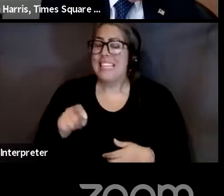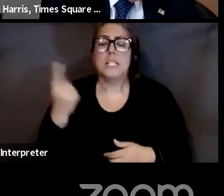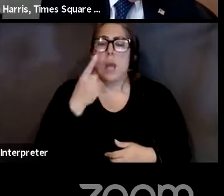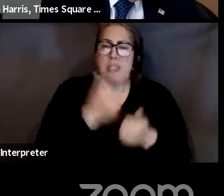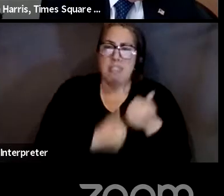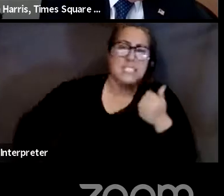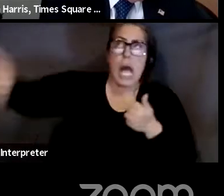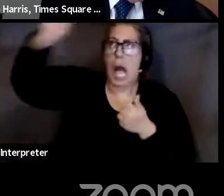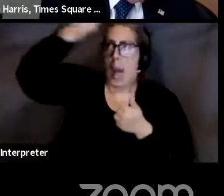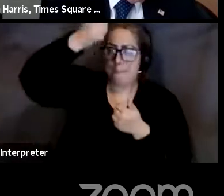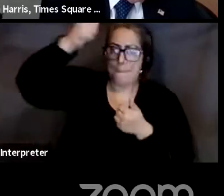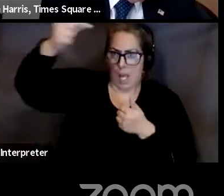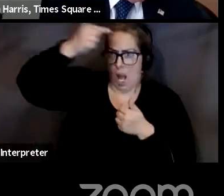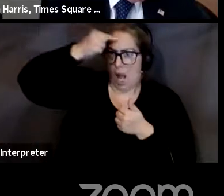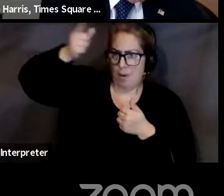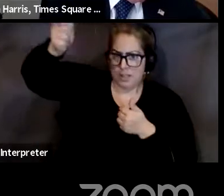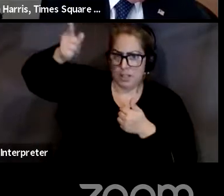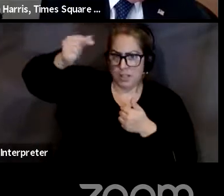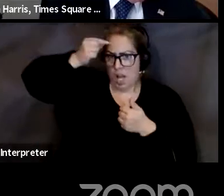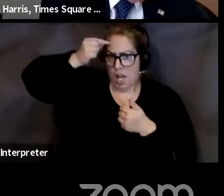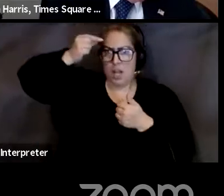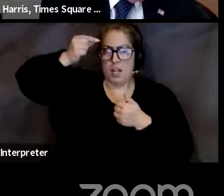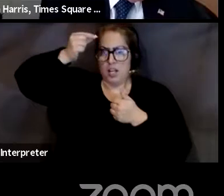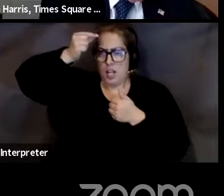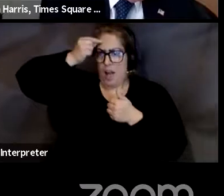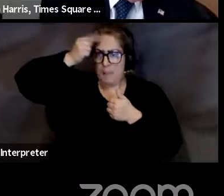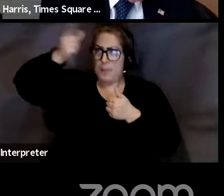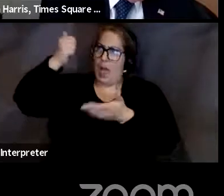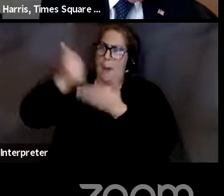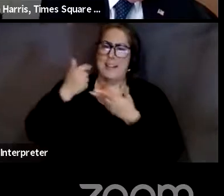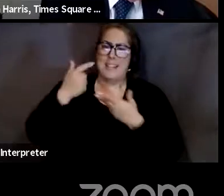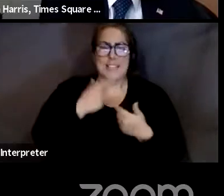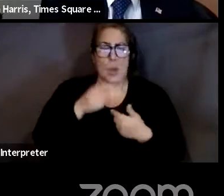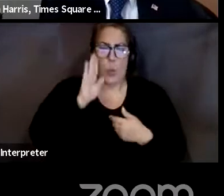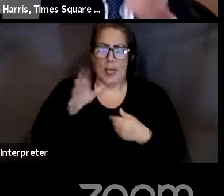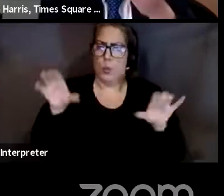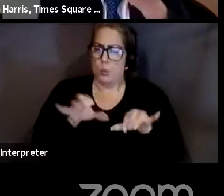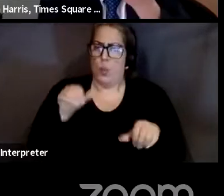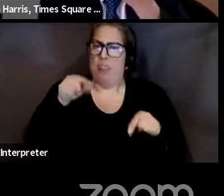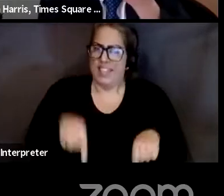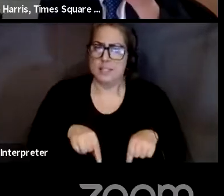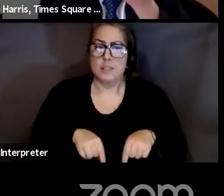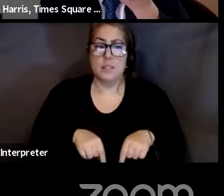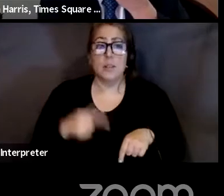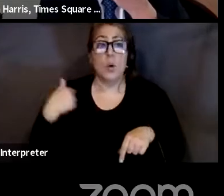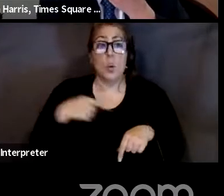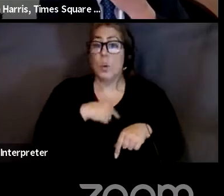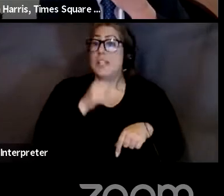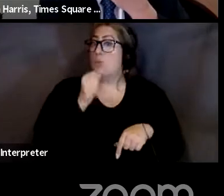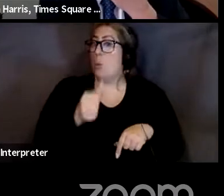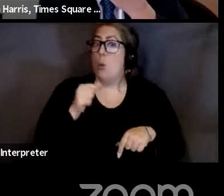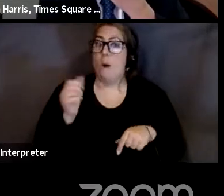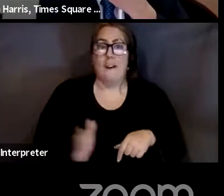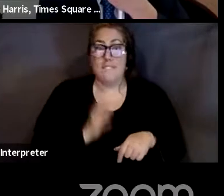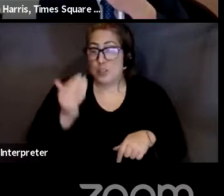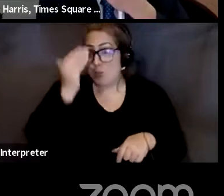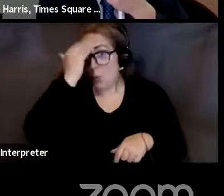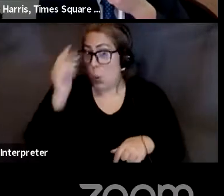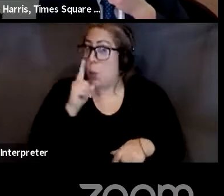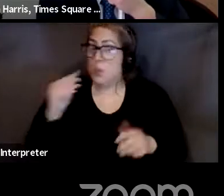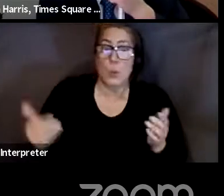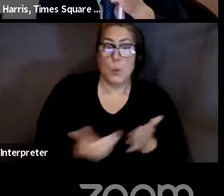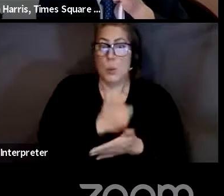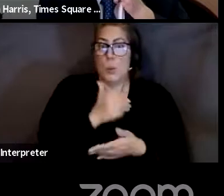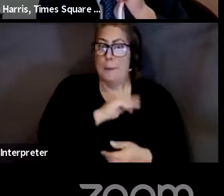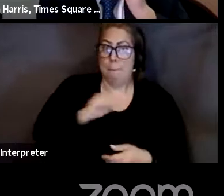done. I am hopeful that, you know, we still don't officially know who the mayor is going to be, but it